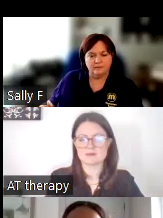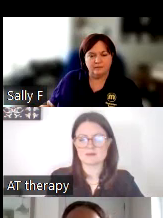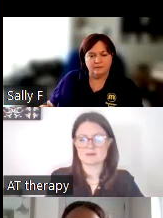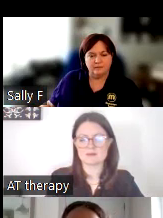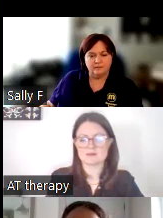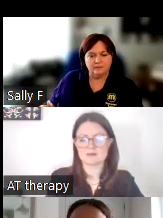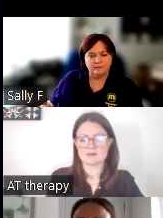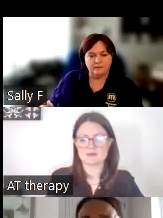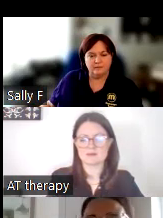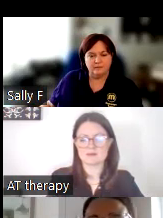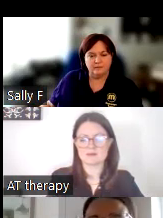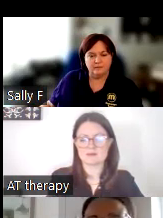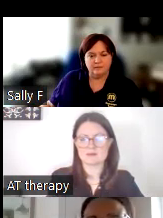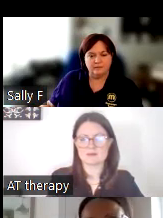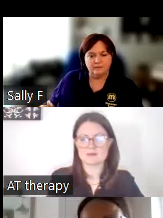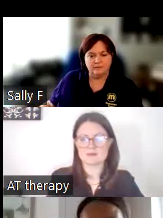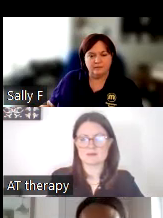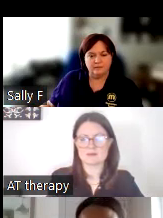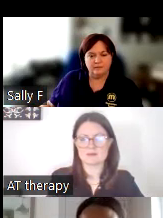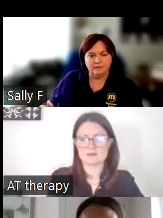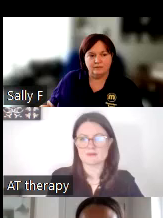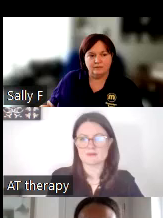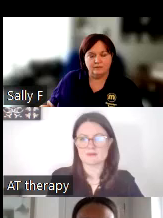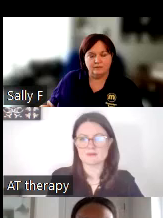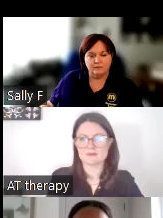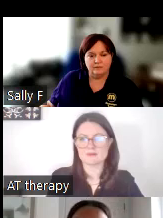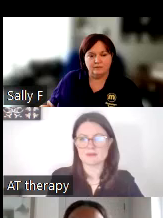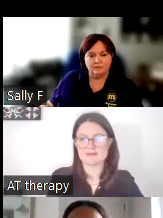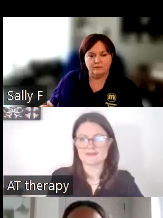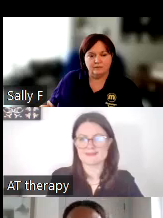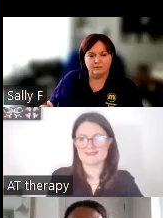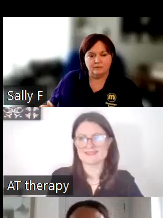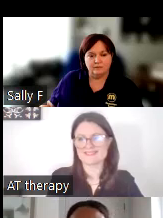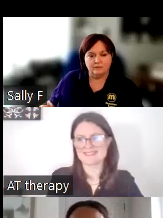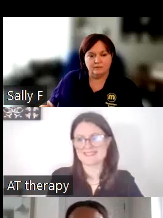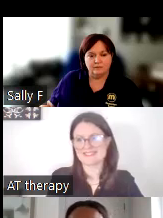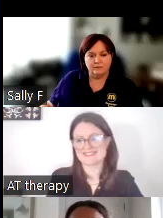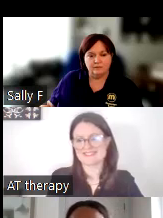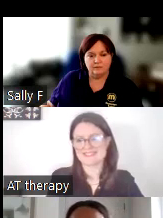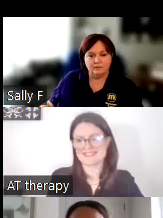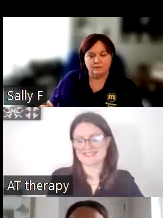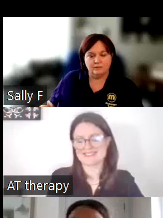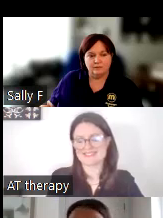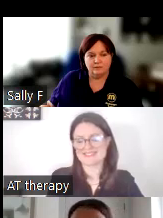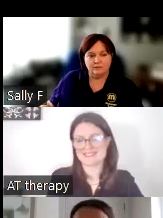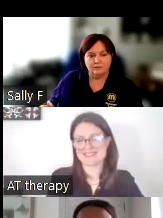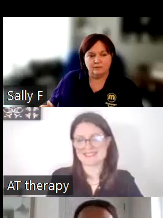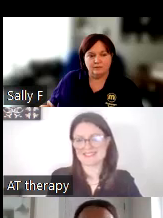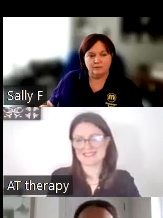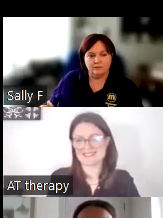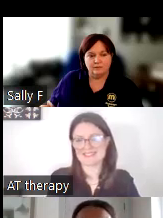The last 2 pictures, there's a sippy cup there and a box with like a clippy lid. This is to encourage